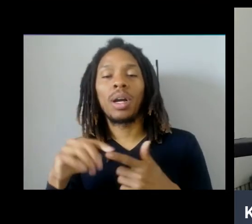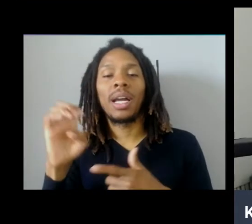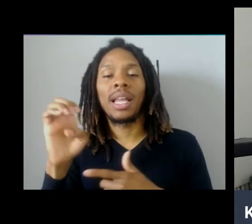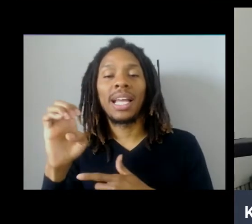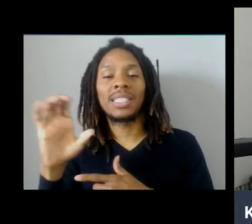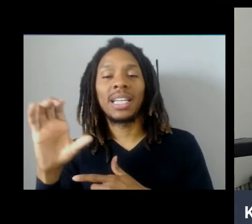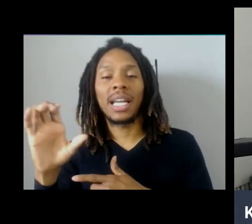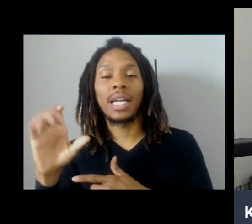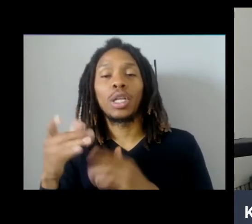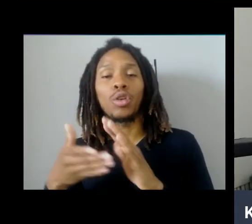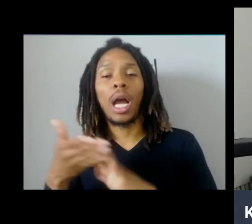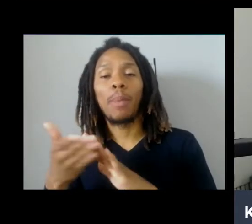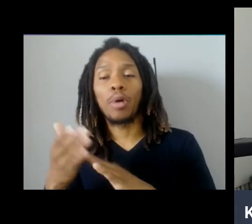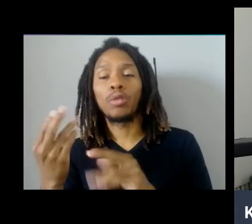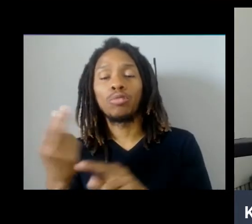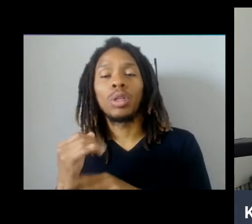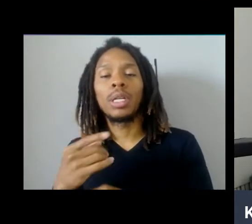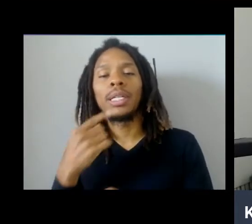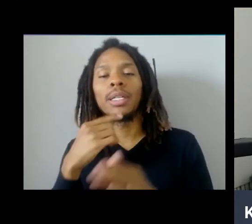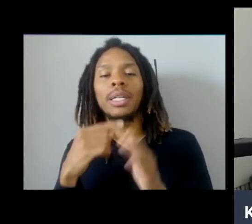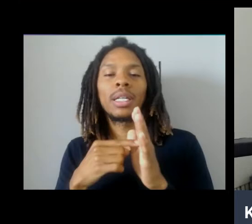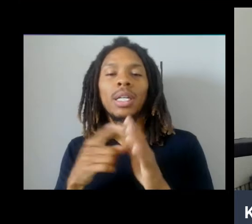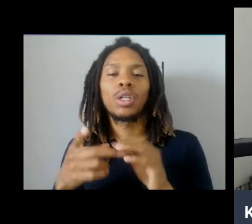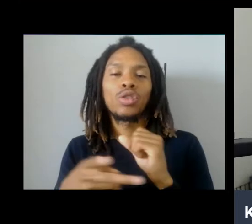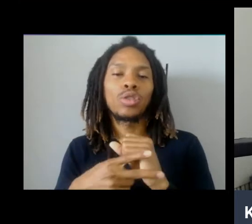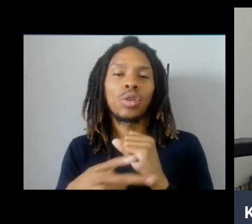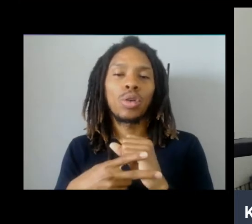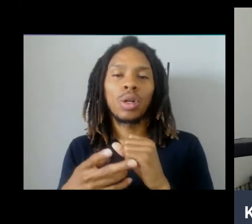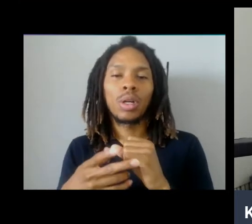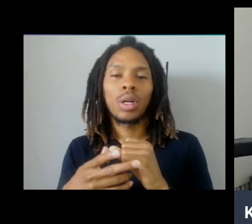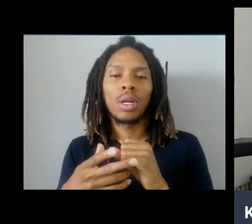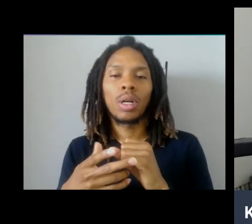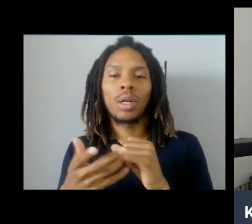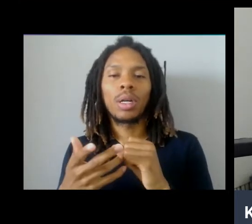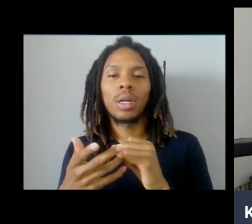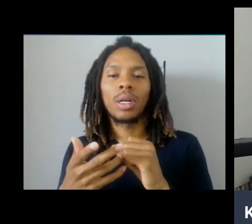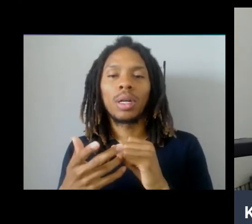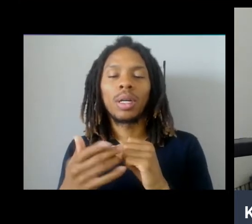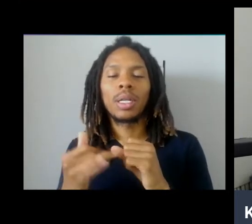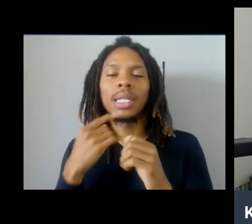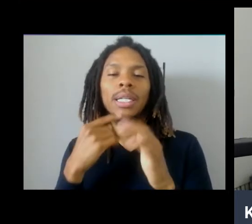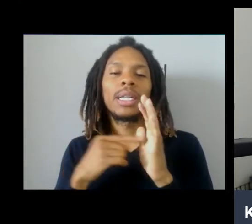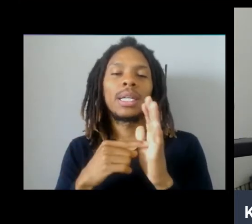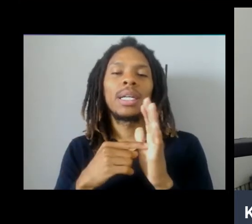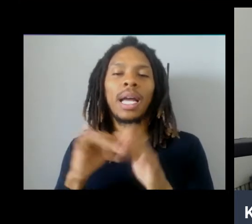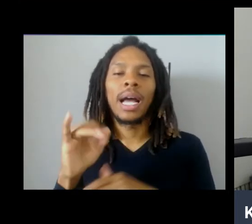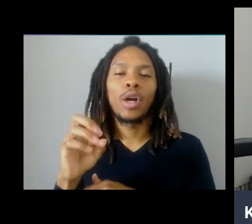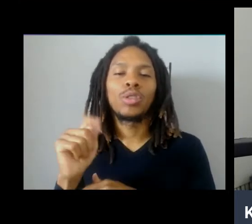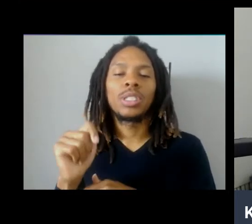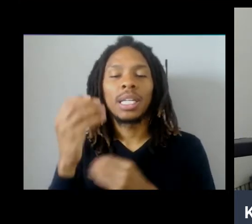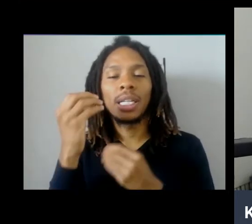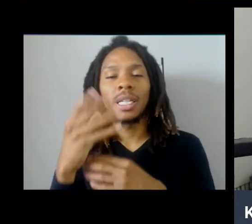on it. So let's say you're storing, as let's take the example of the IoT data. Let's say you're storing IoT